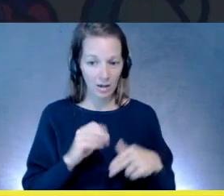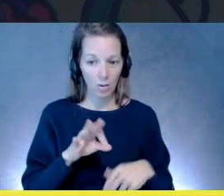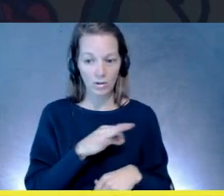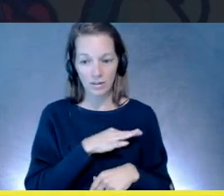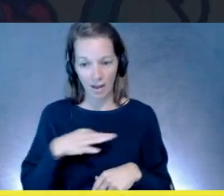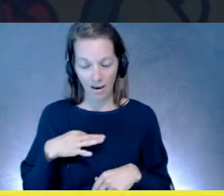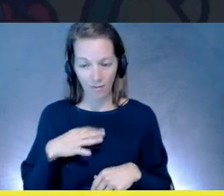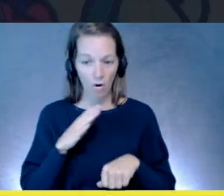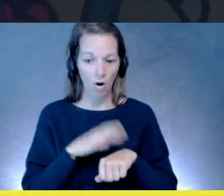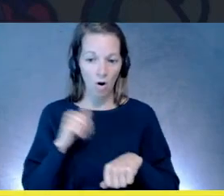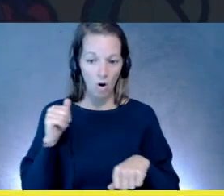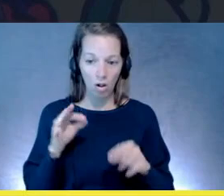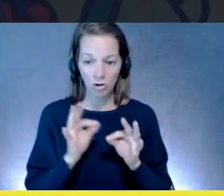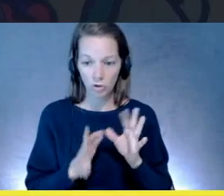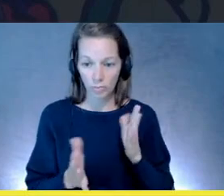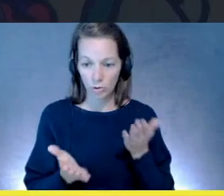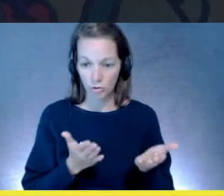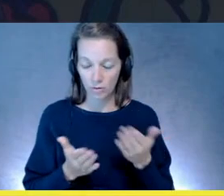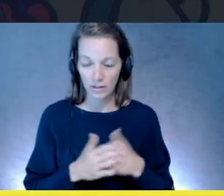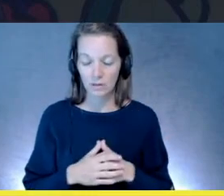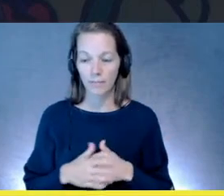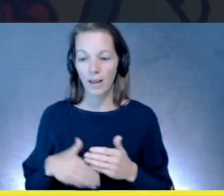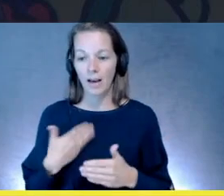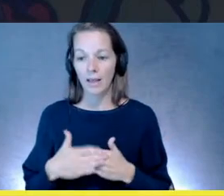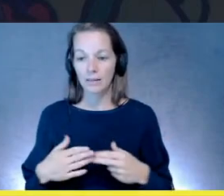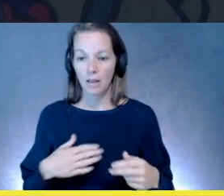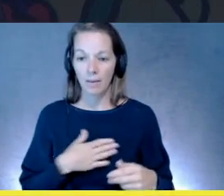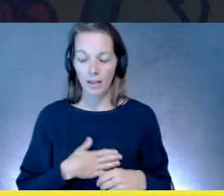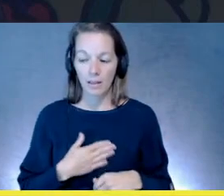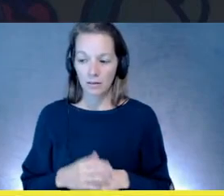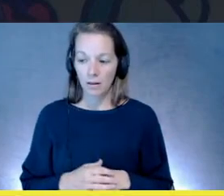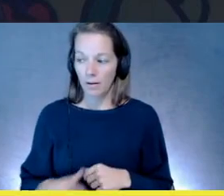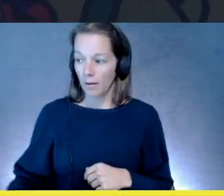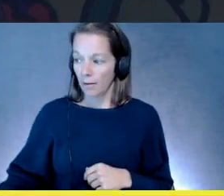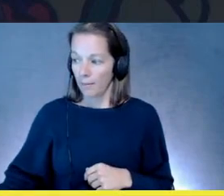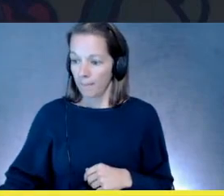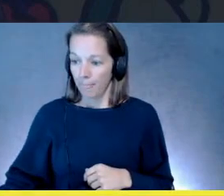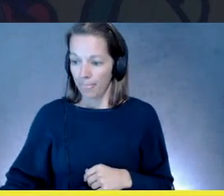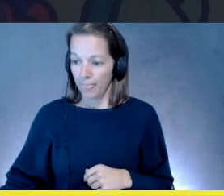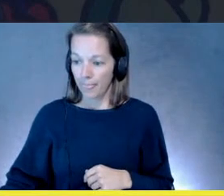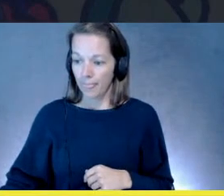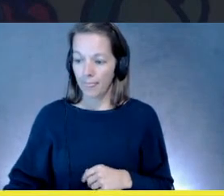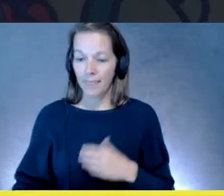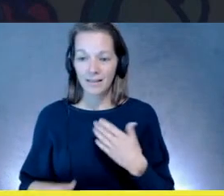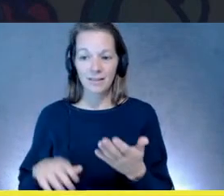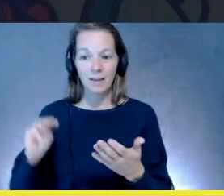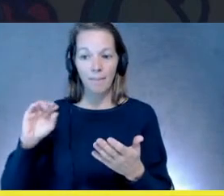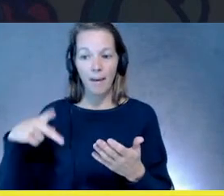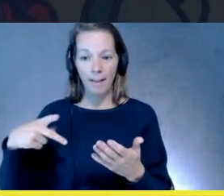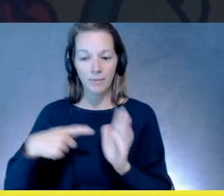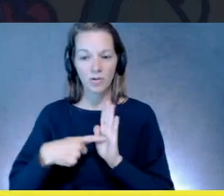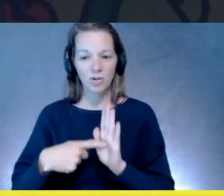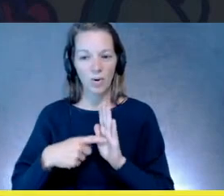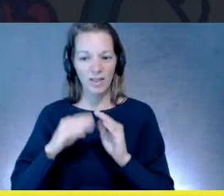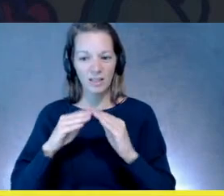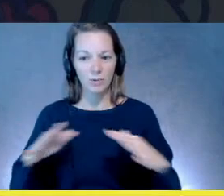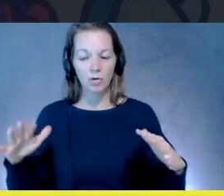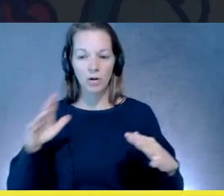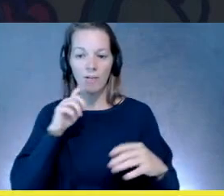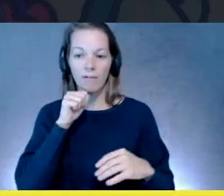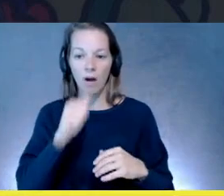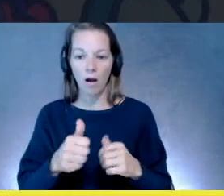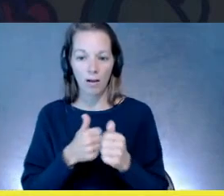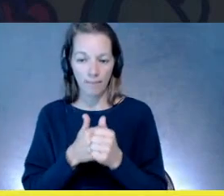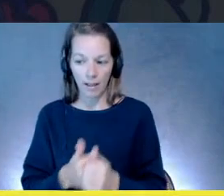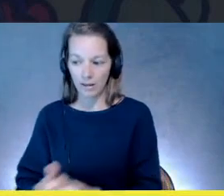on-call interpreter service. Next slide, please. This is a map of showing the distribution of non-compliance